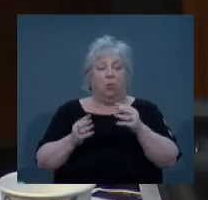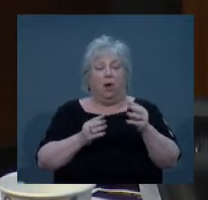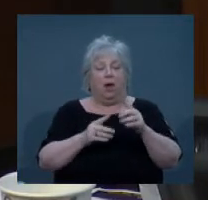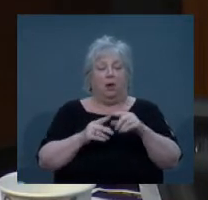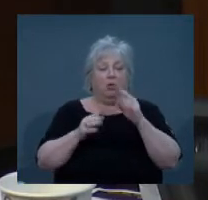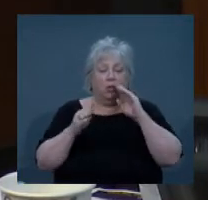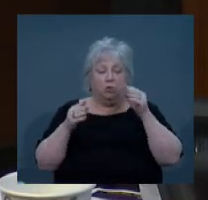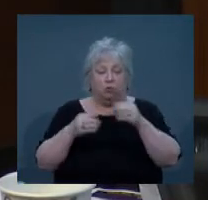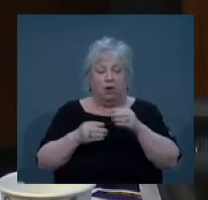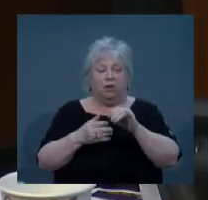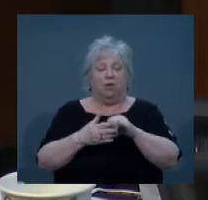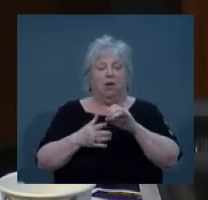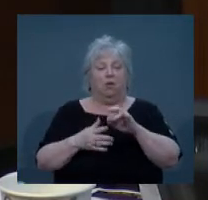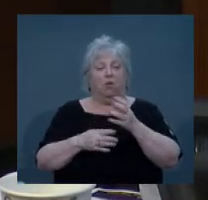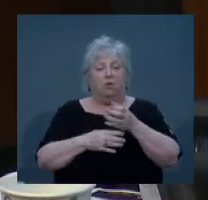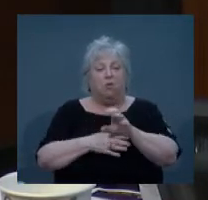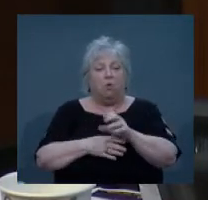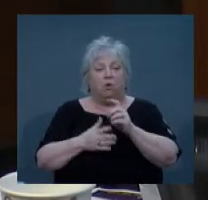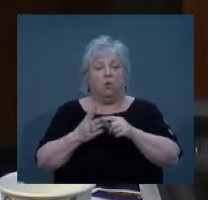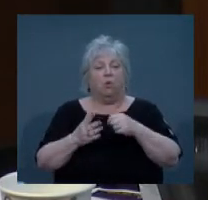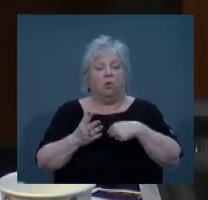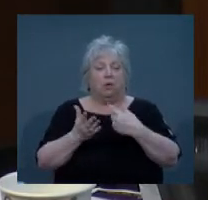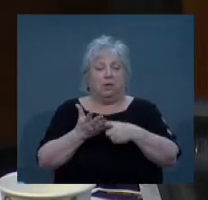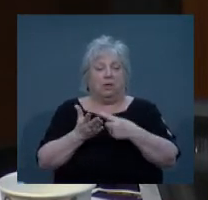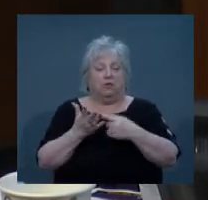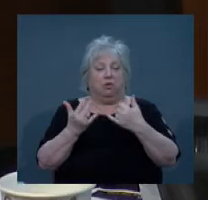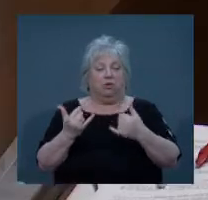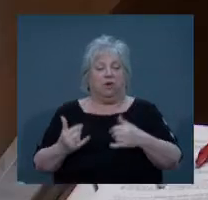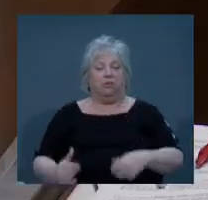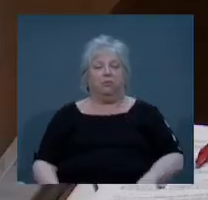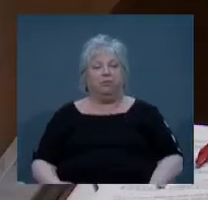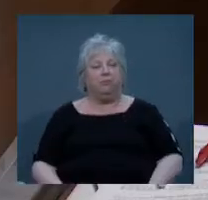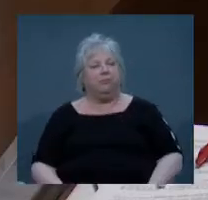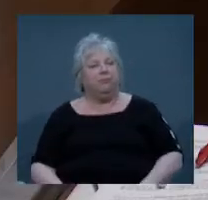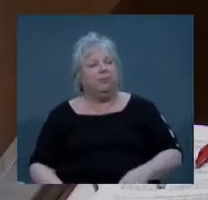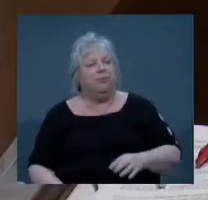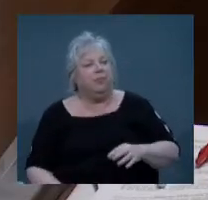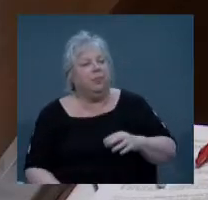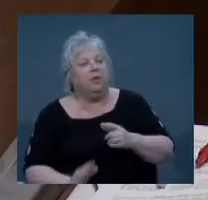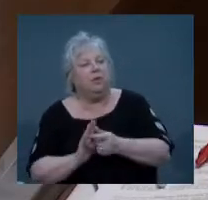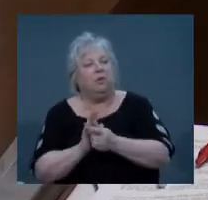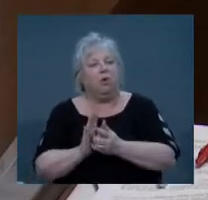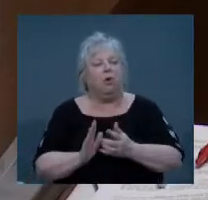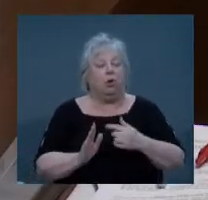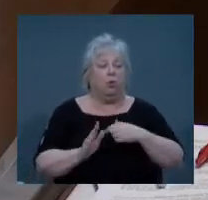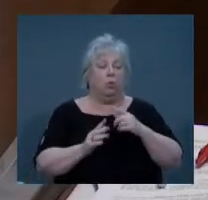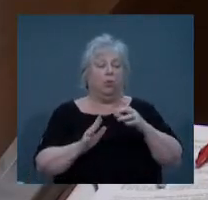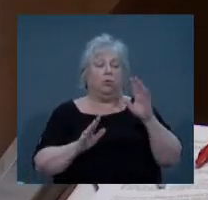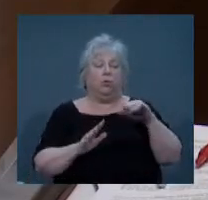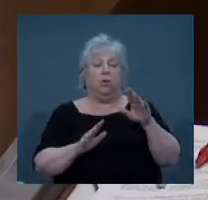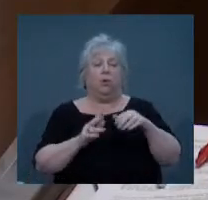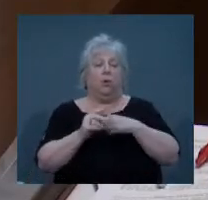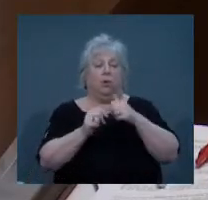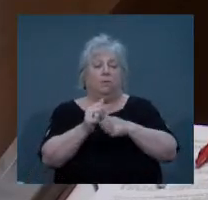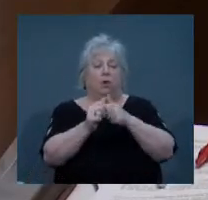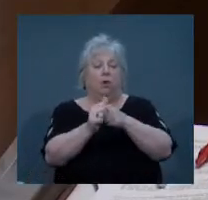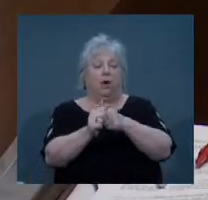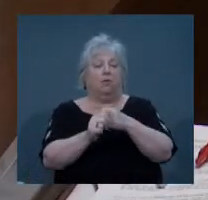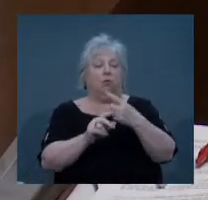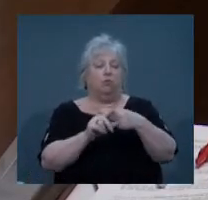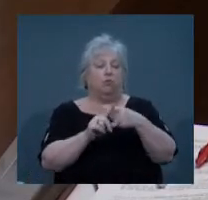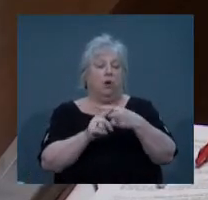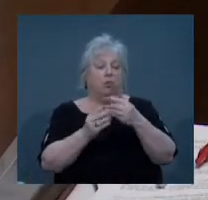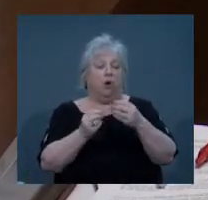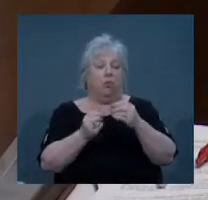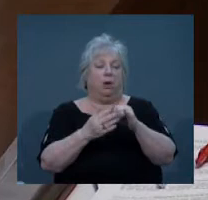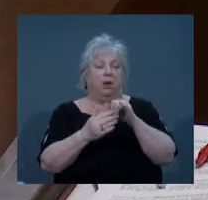address that or enforce what we're talking about here right now? Director Richardson, we've gone after rental property that didn't meet code and asked